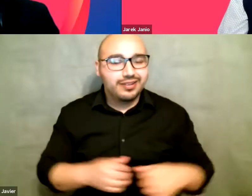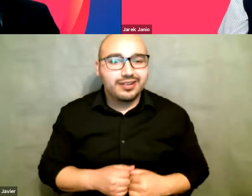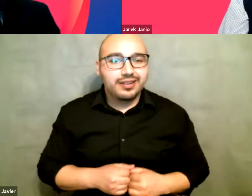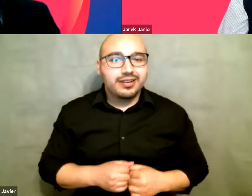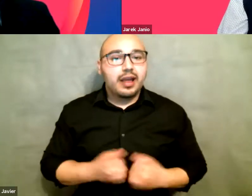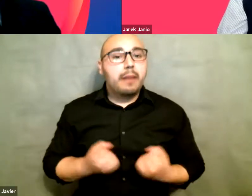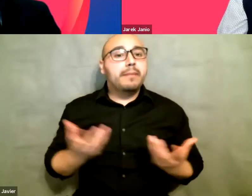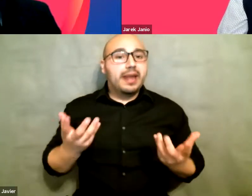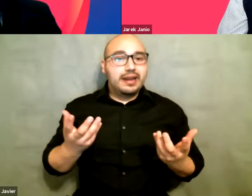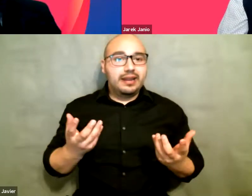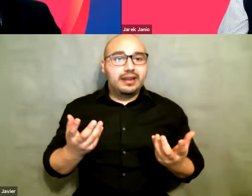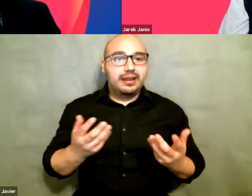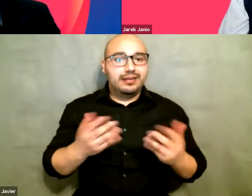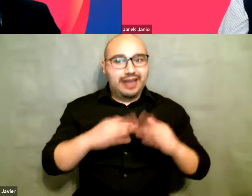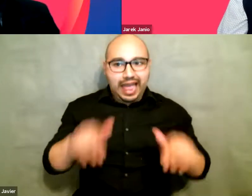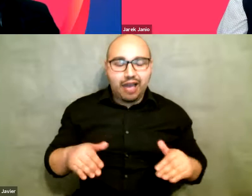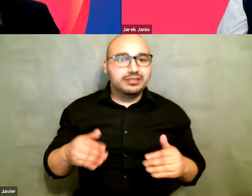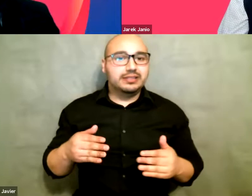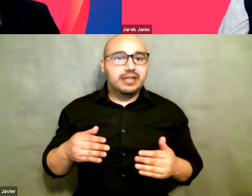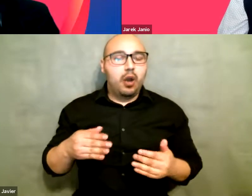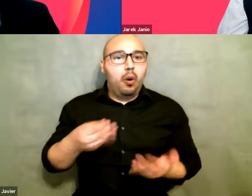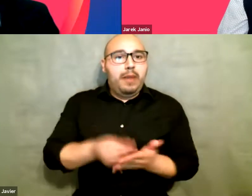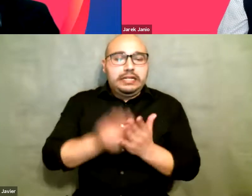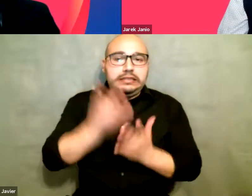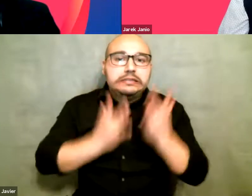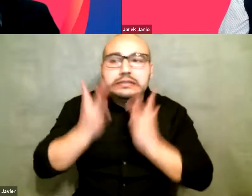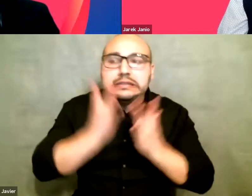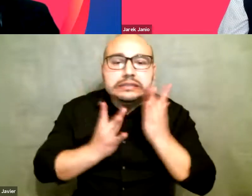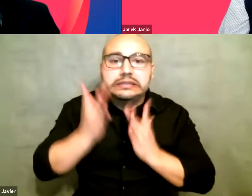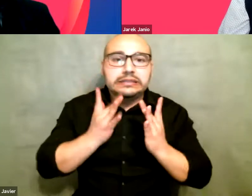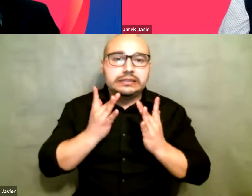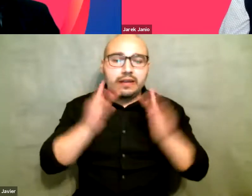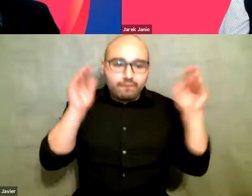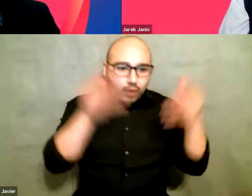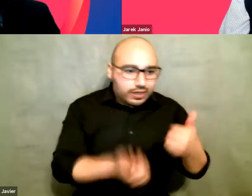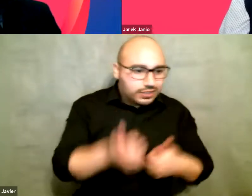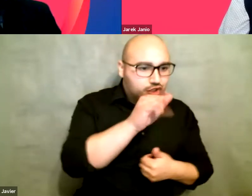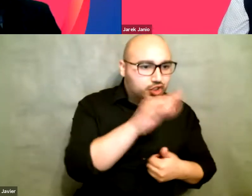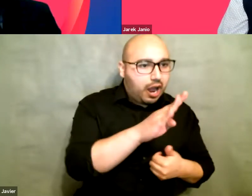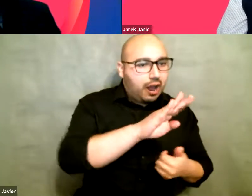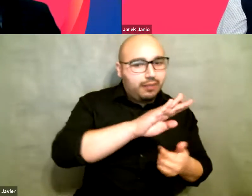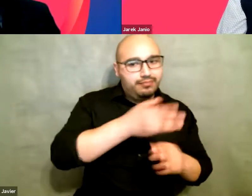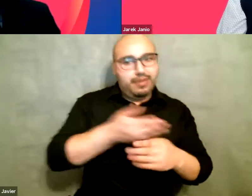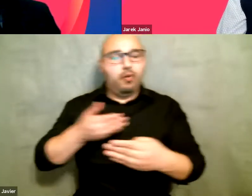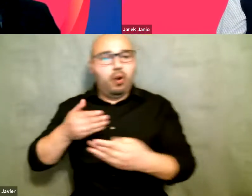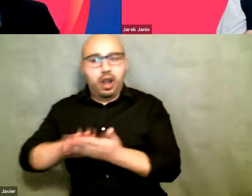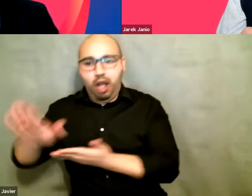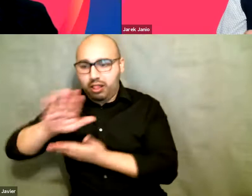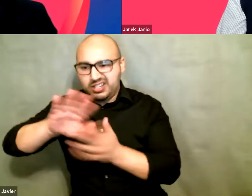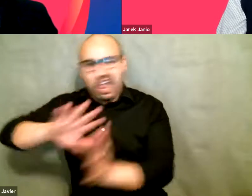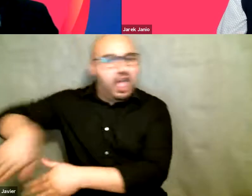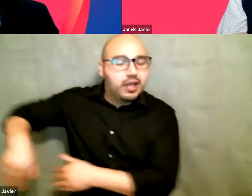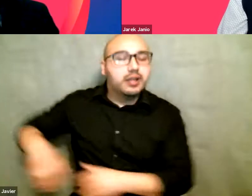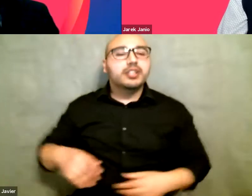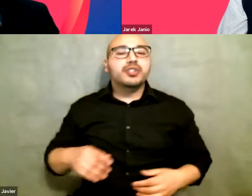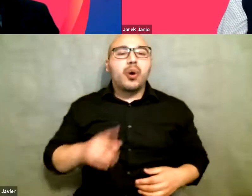deck. We don't have money to pay the rent. Please make sure you get the job first before you go to college. And I think we are bearing